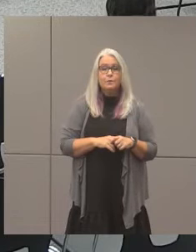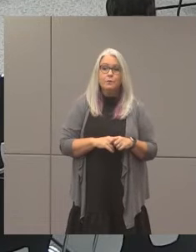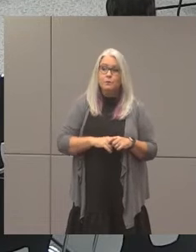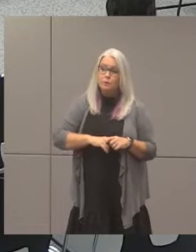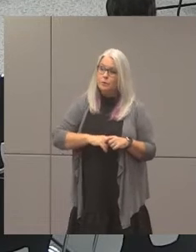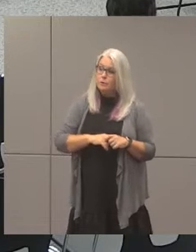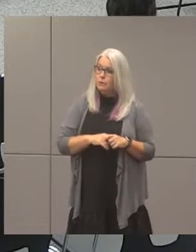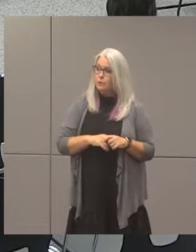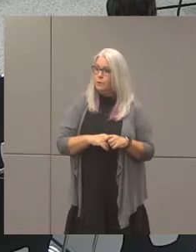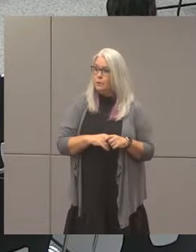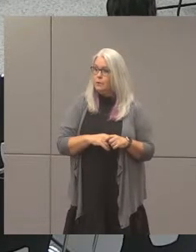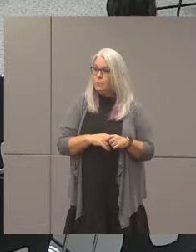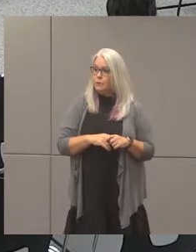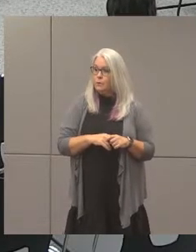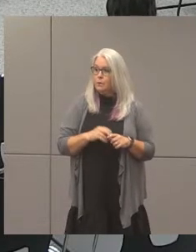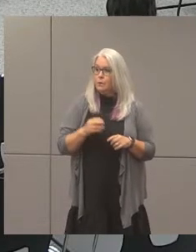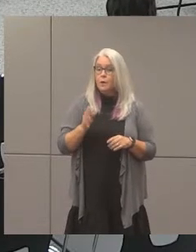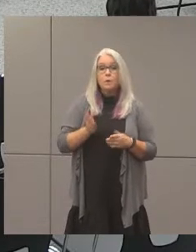Motion fails.